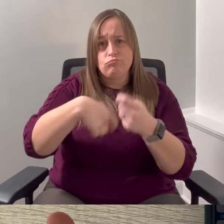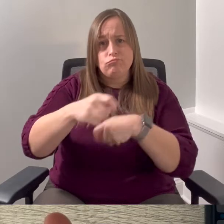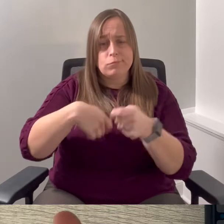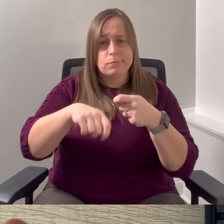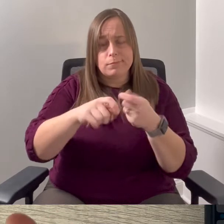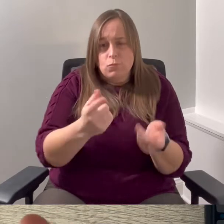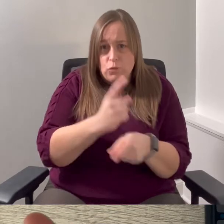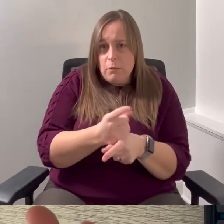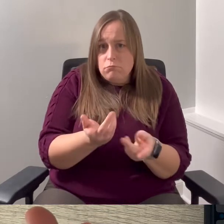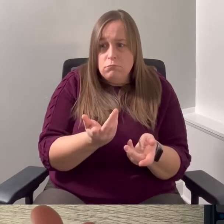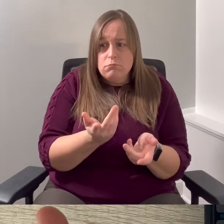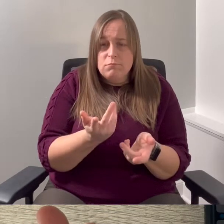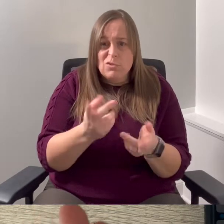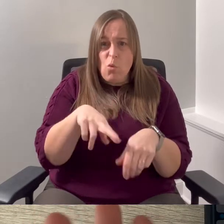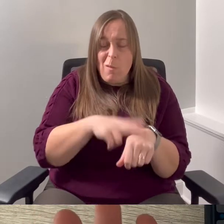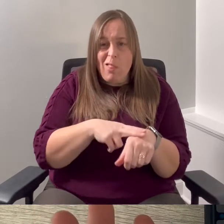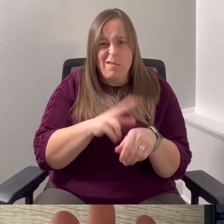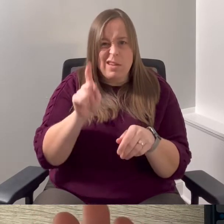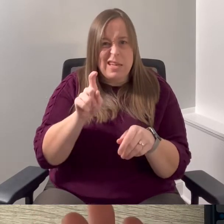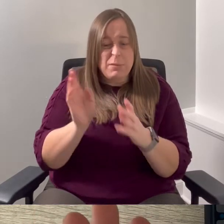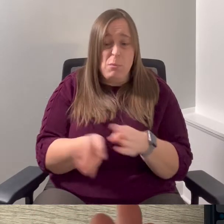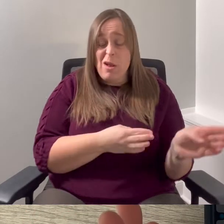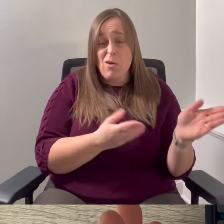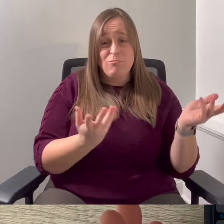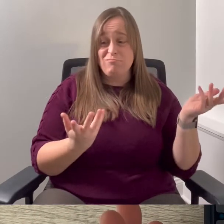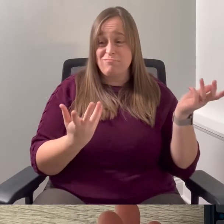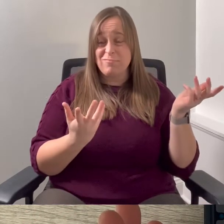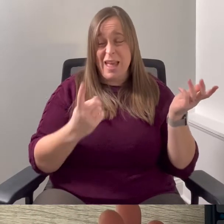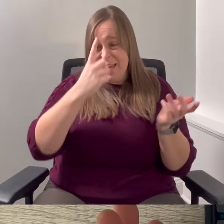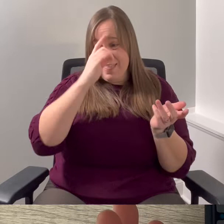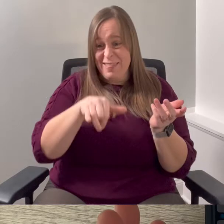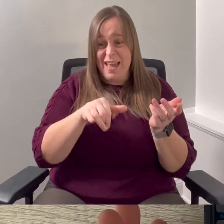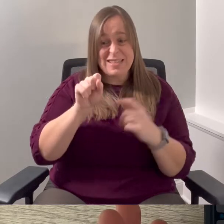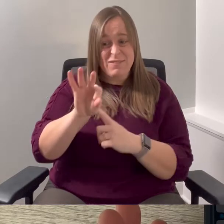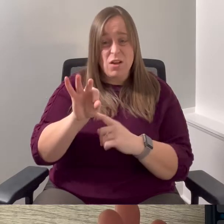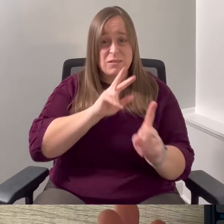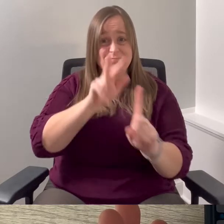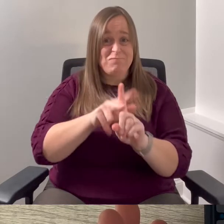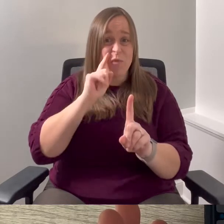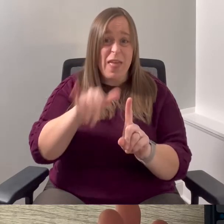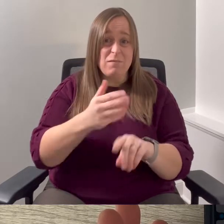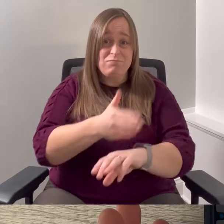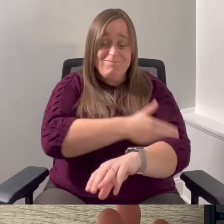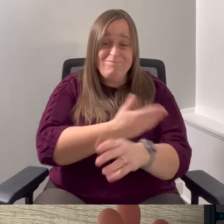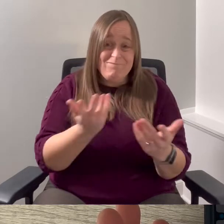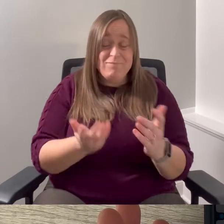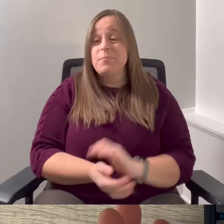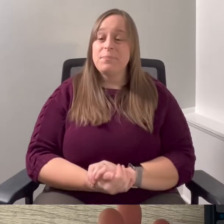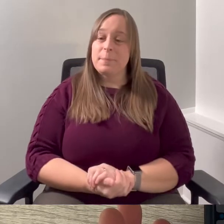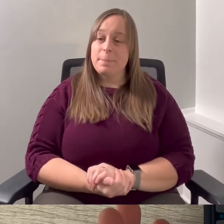And you need to be prepared, and I think that sinking funds can really help with that. We also